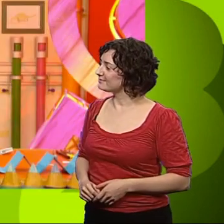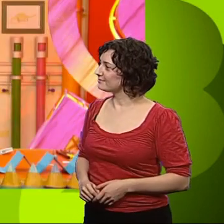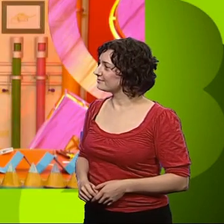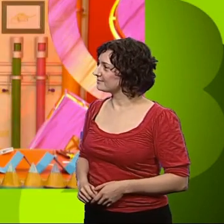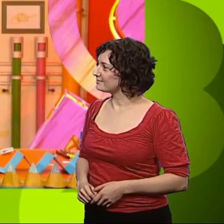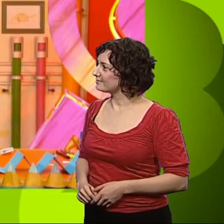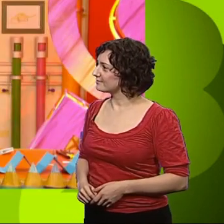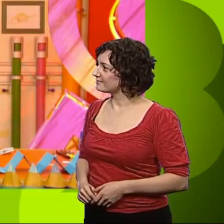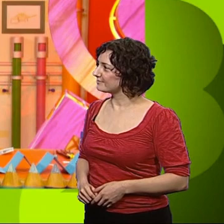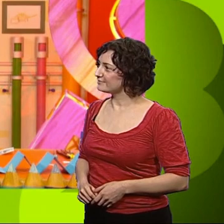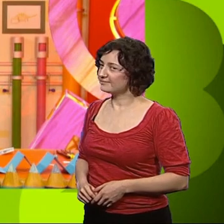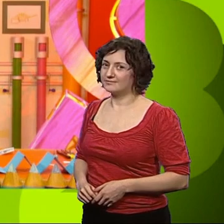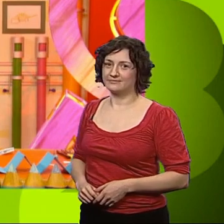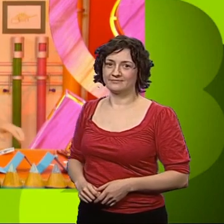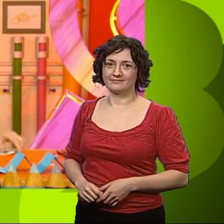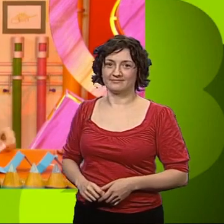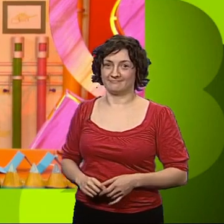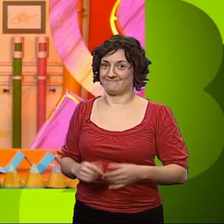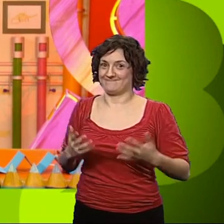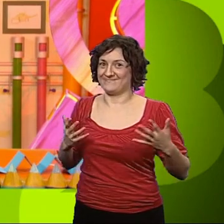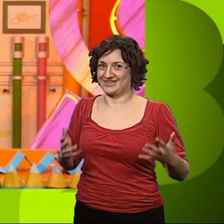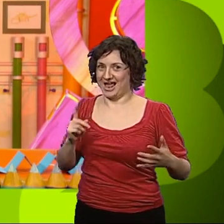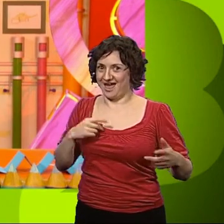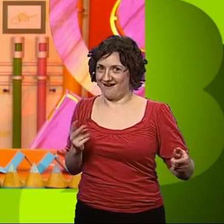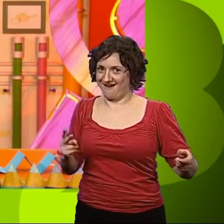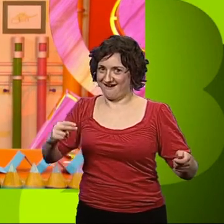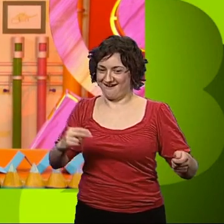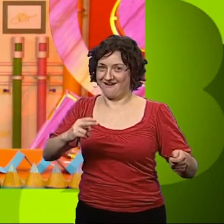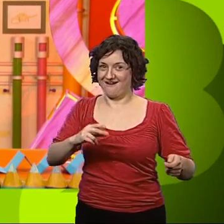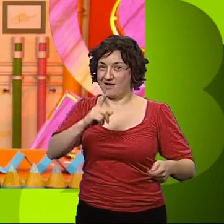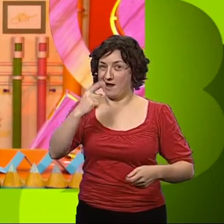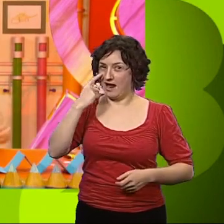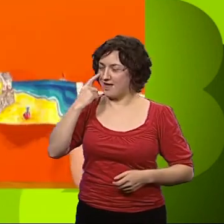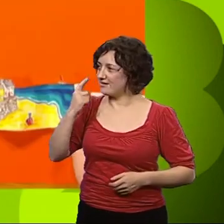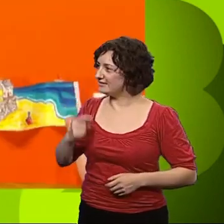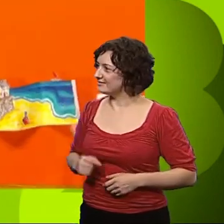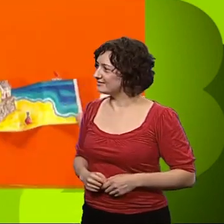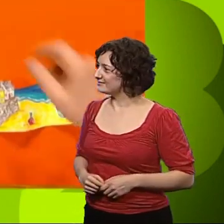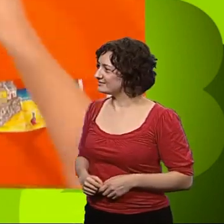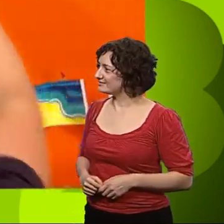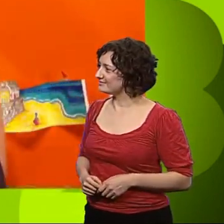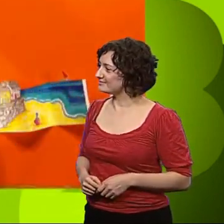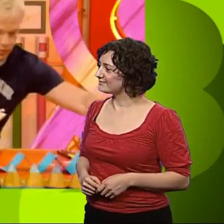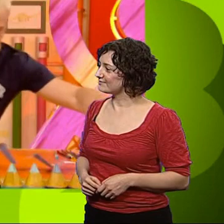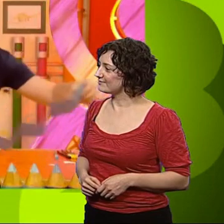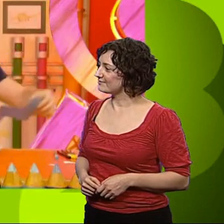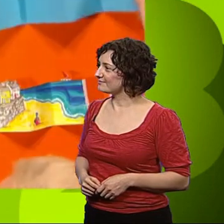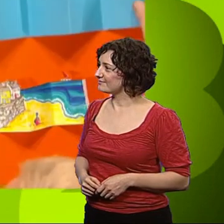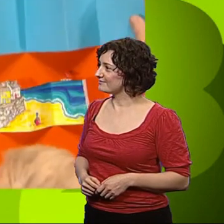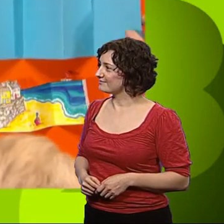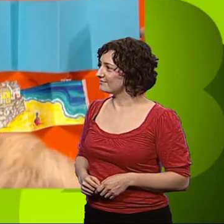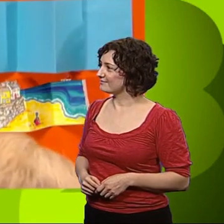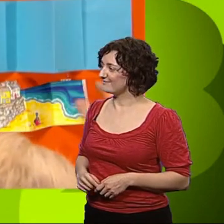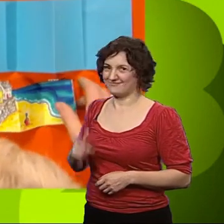All you've got to do now is to cut the whole thing out. So let me show you. Look at that, isn't that lovely? All you've got to do now is bring back